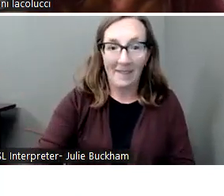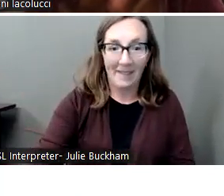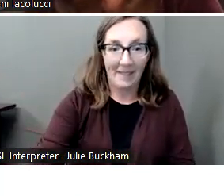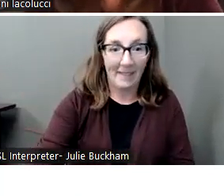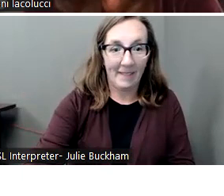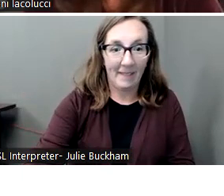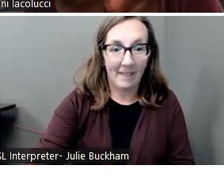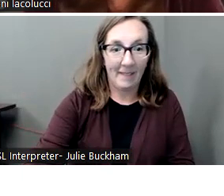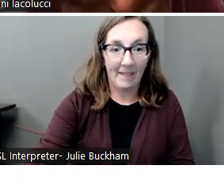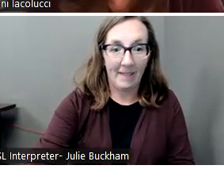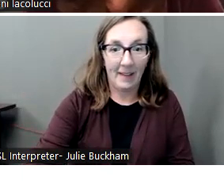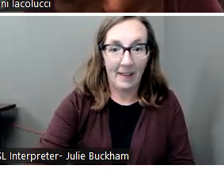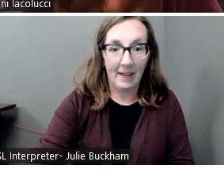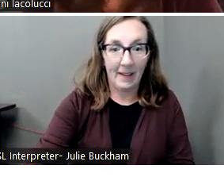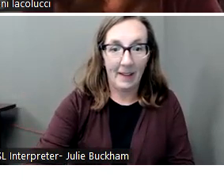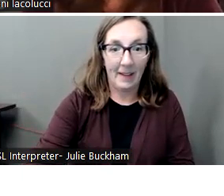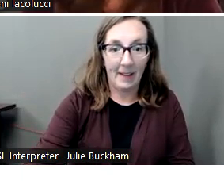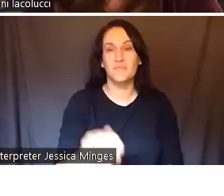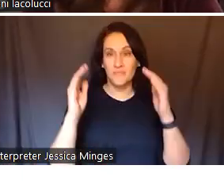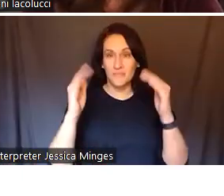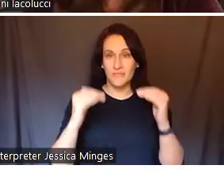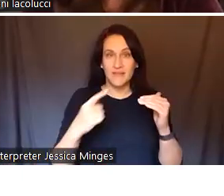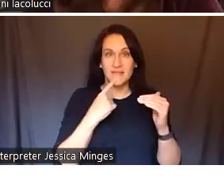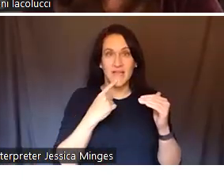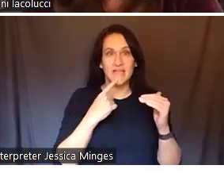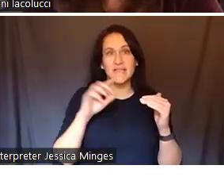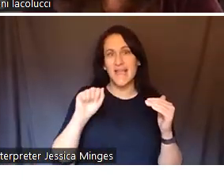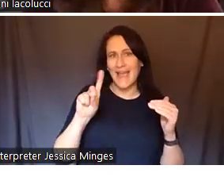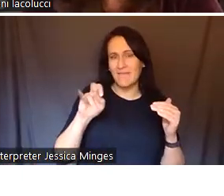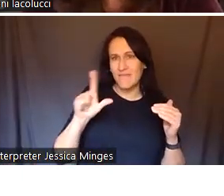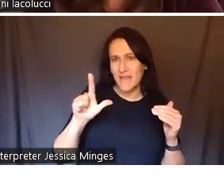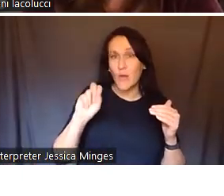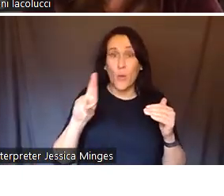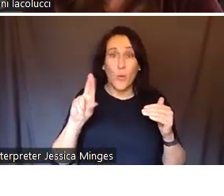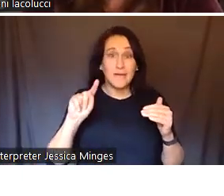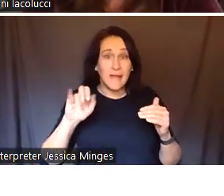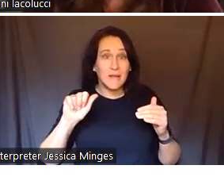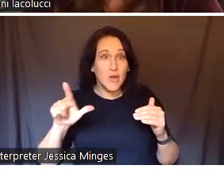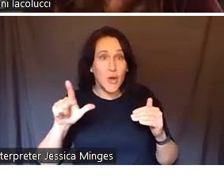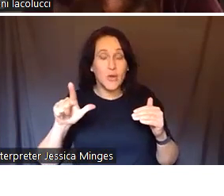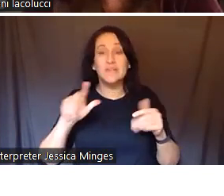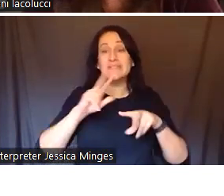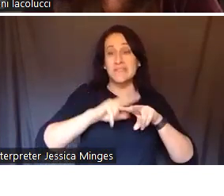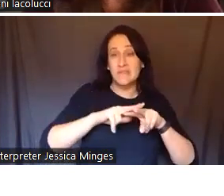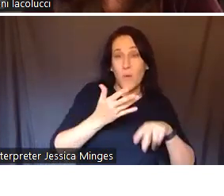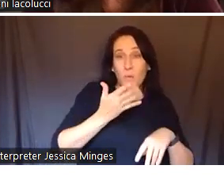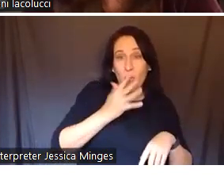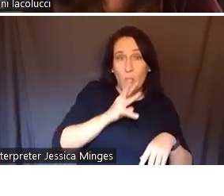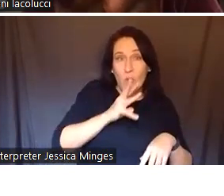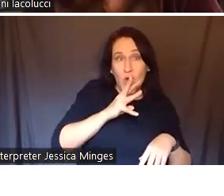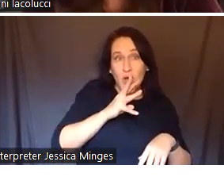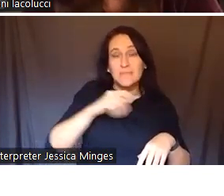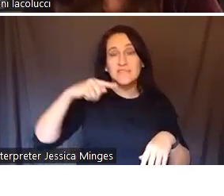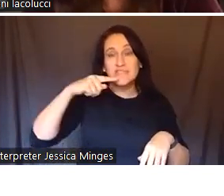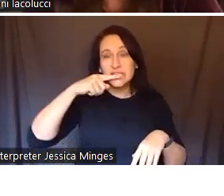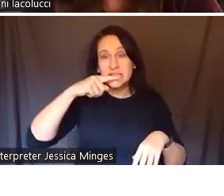So it says, Advil or Tylenol, salt water and brush gently. It will get better in